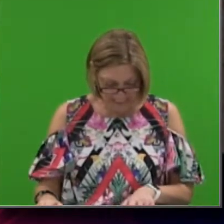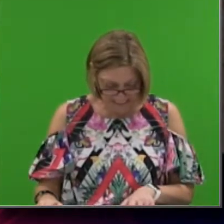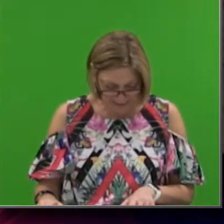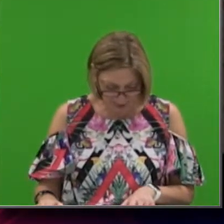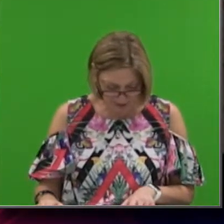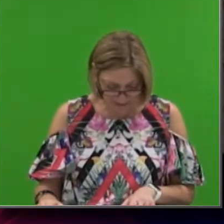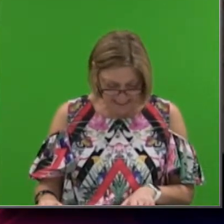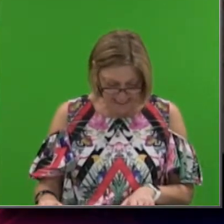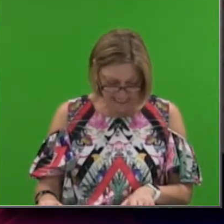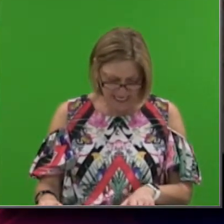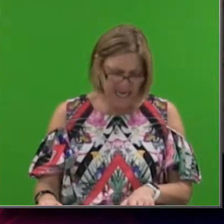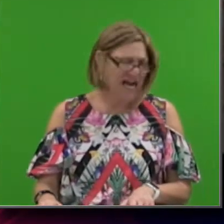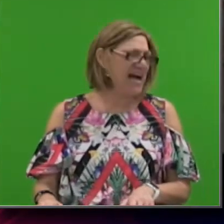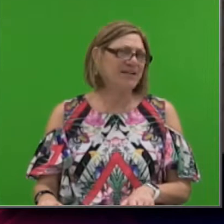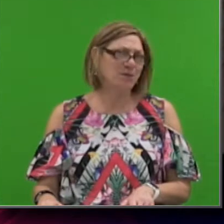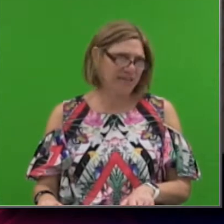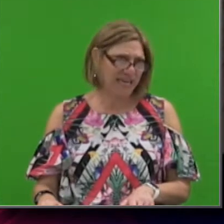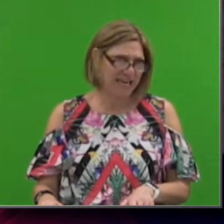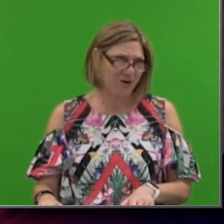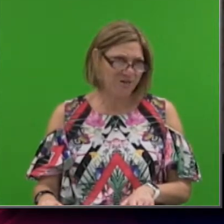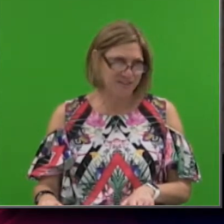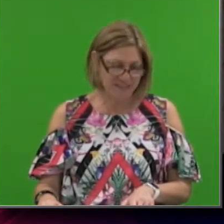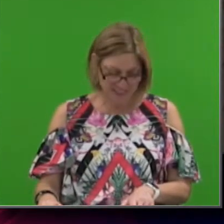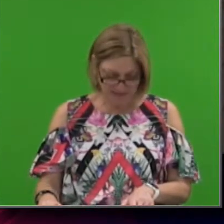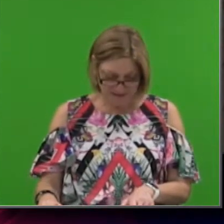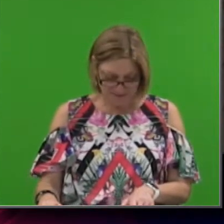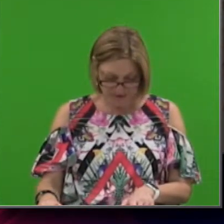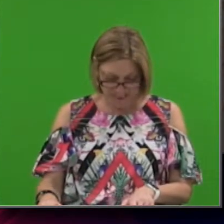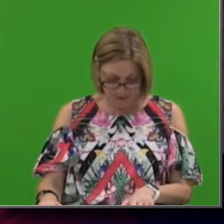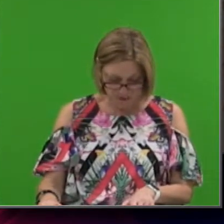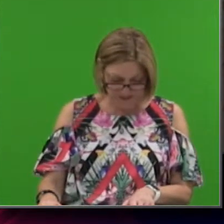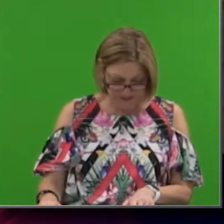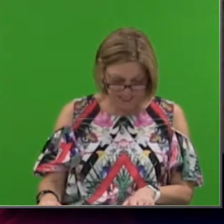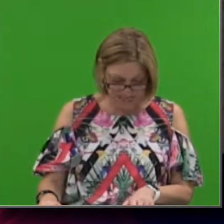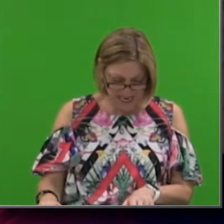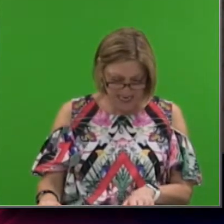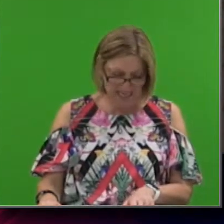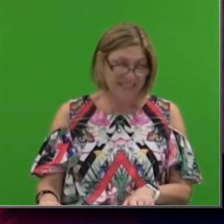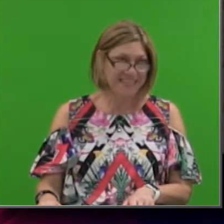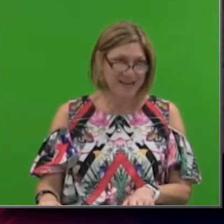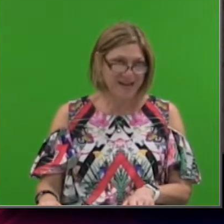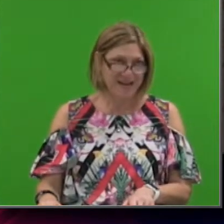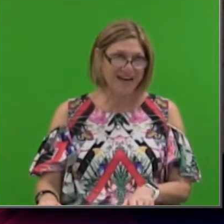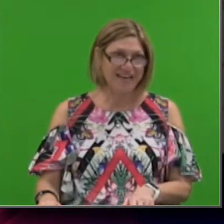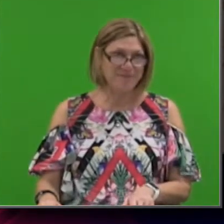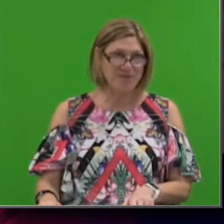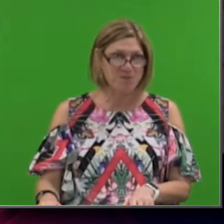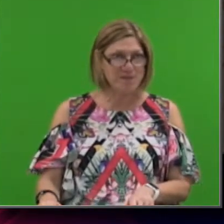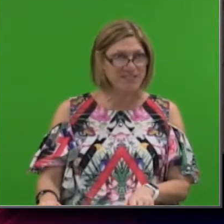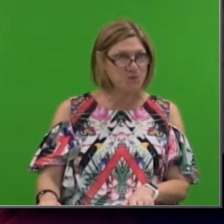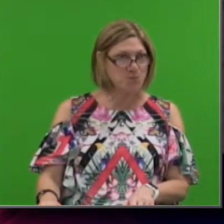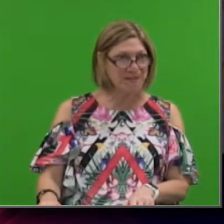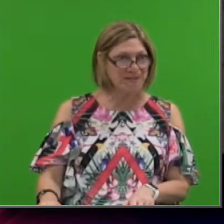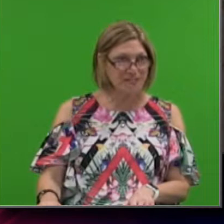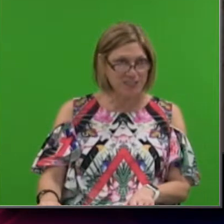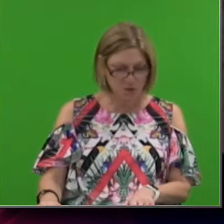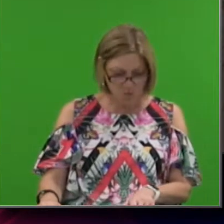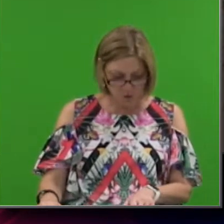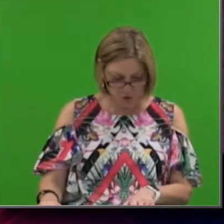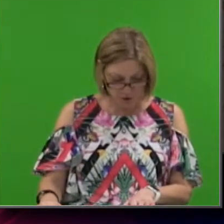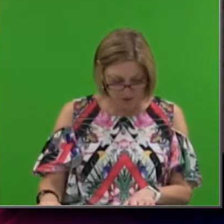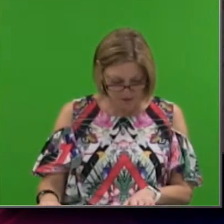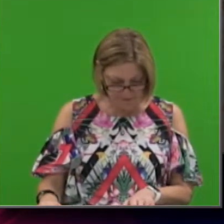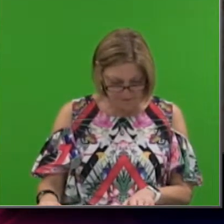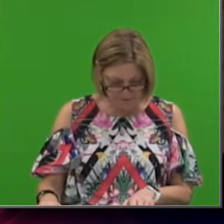would angrily say, "I don't care if Athena invented weaving. I think I am the best weaver in